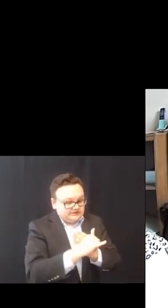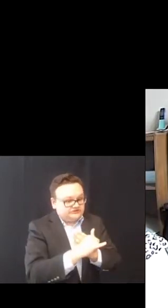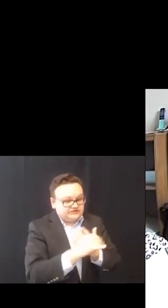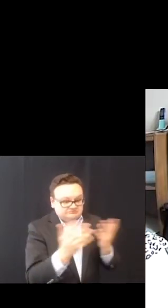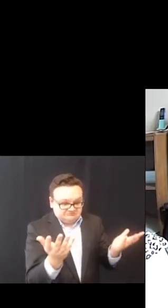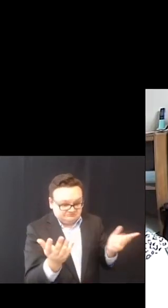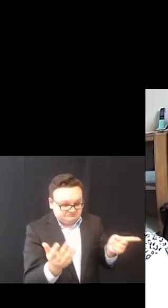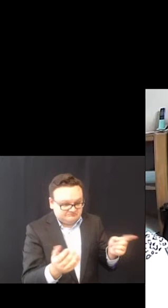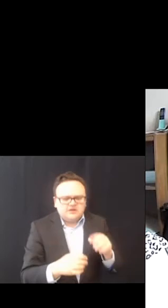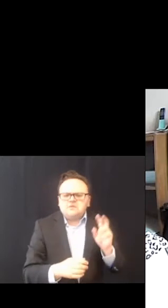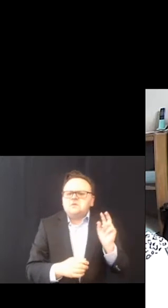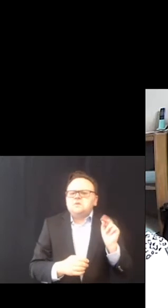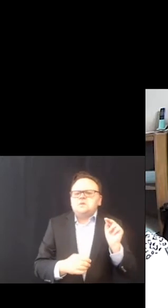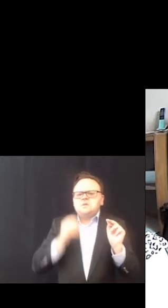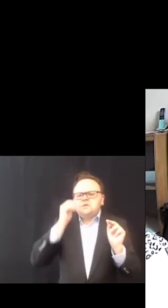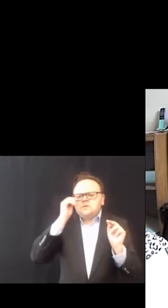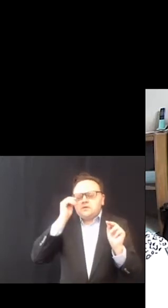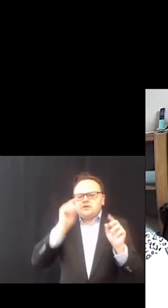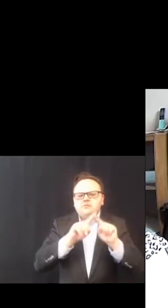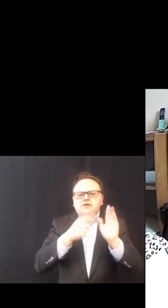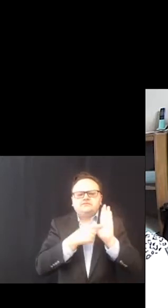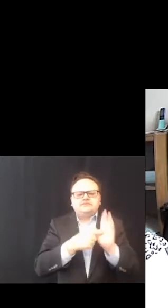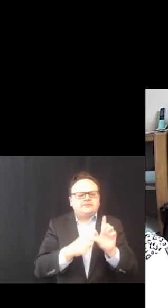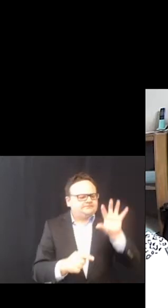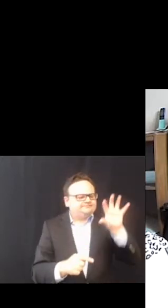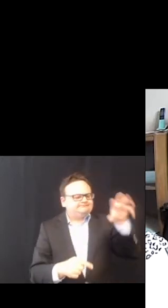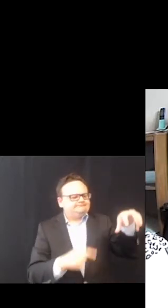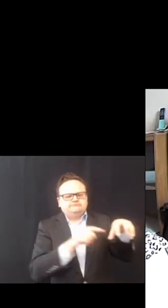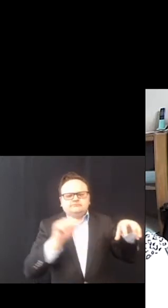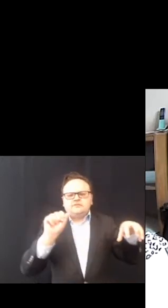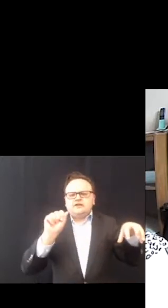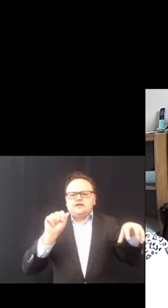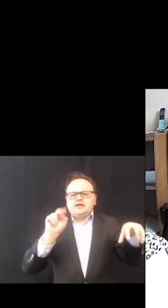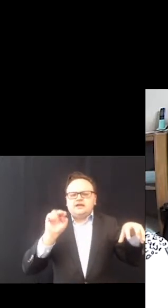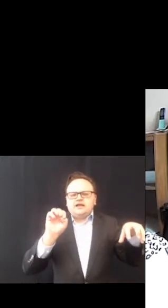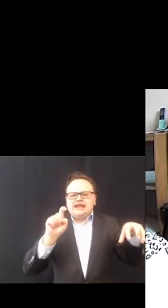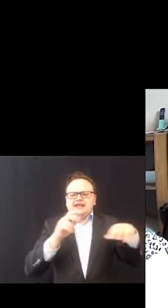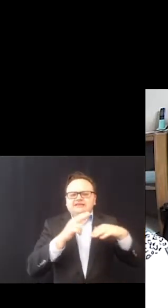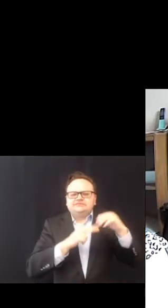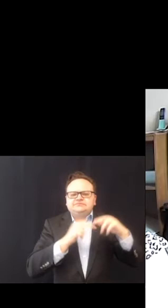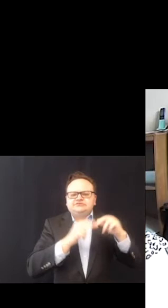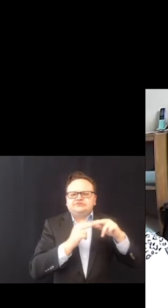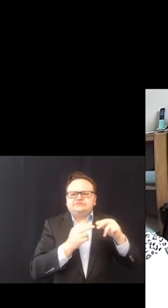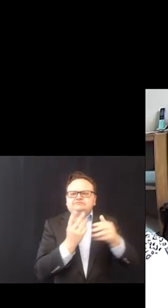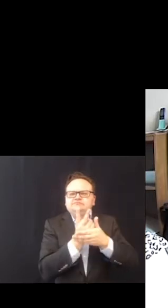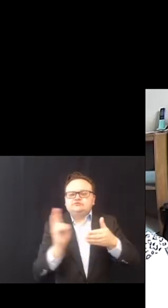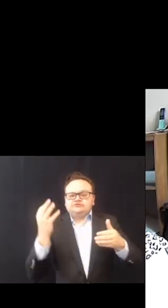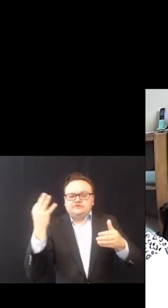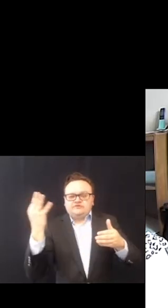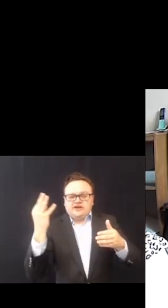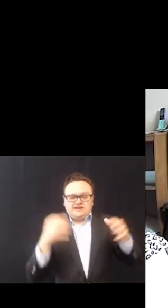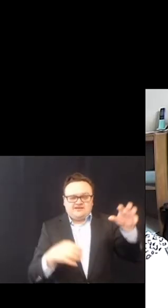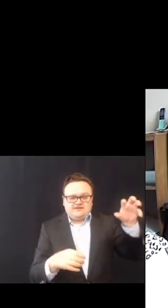No, but I did help my coworkers out a few weeks ago on Friday, where I was on the annex